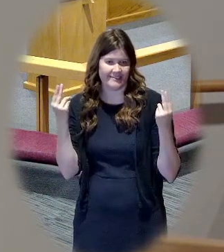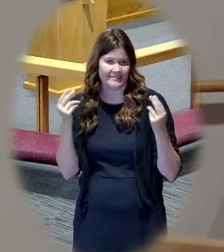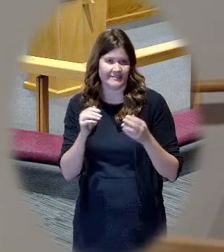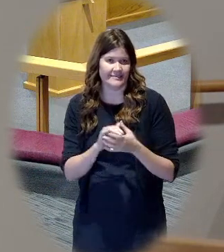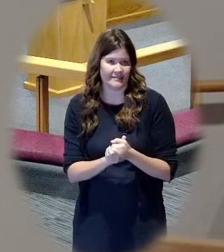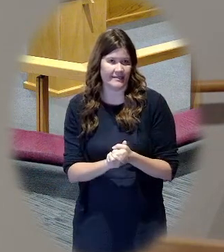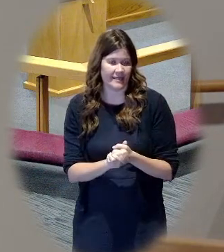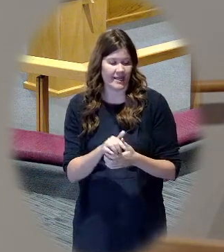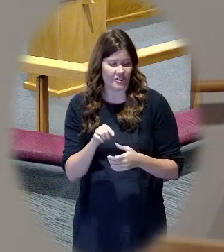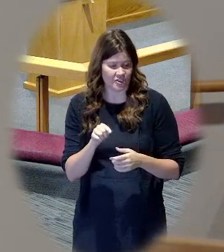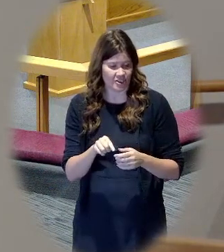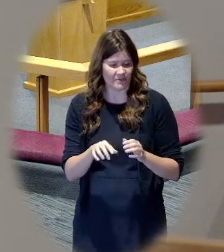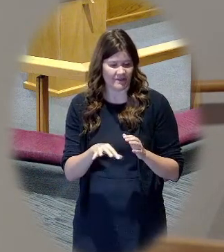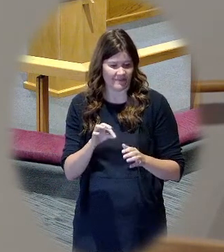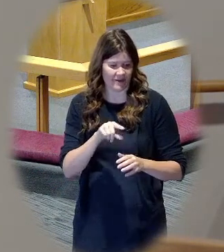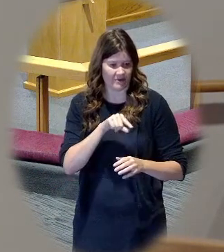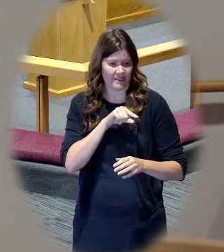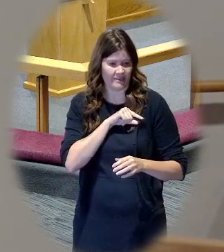That she would be guilty.